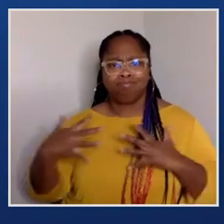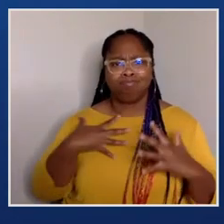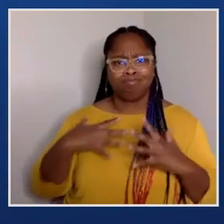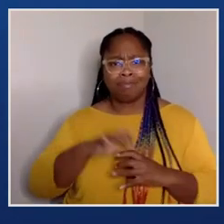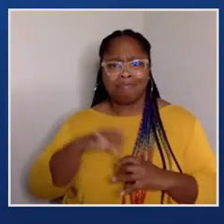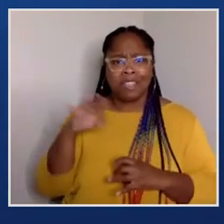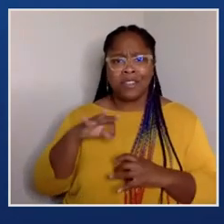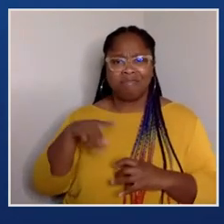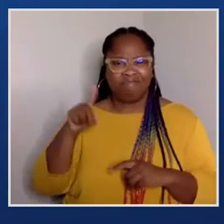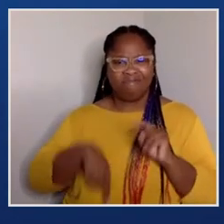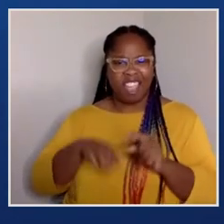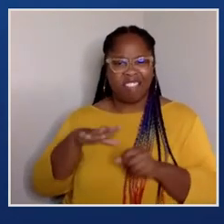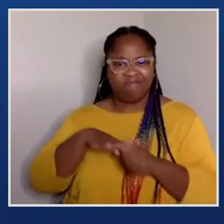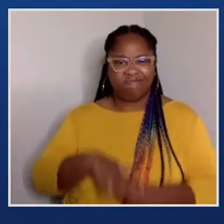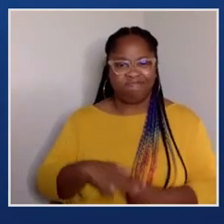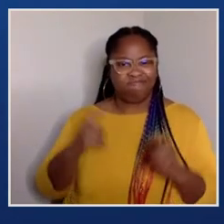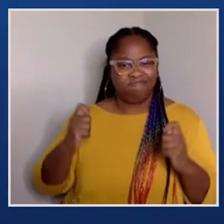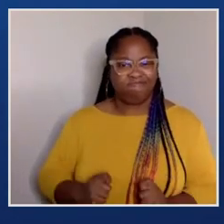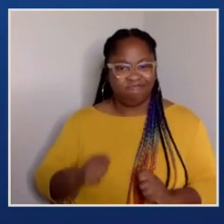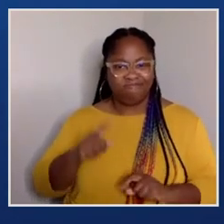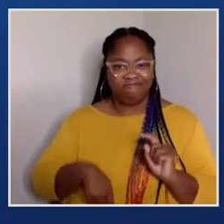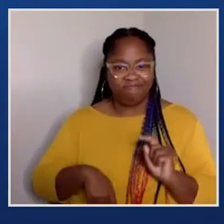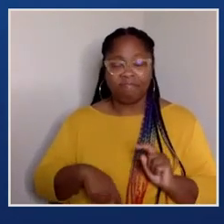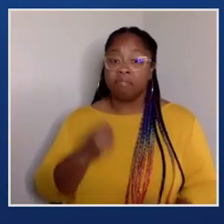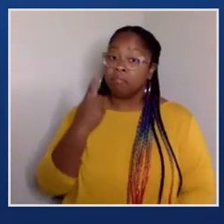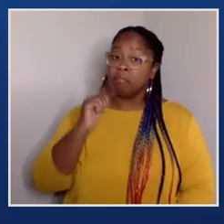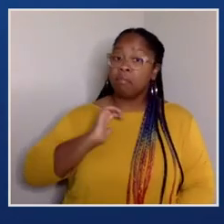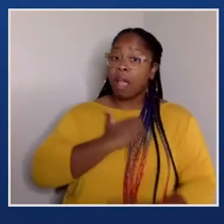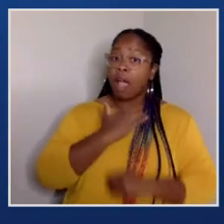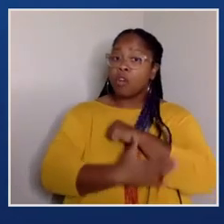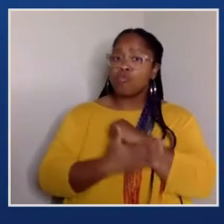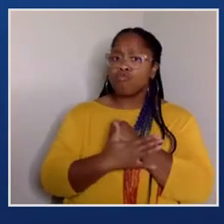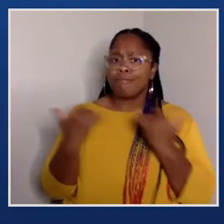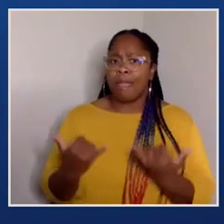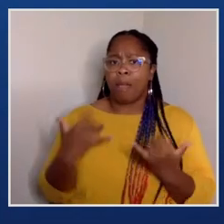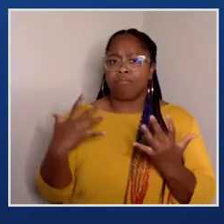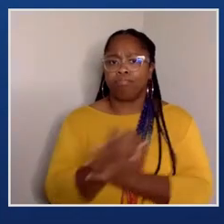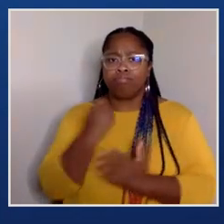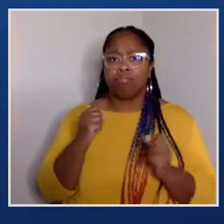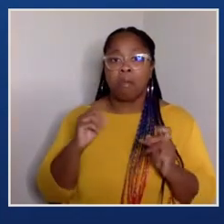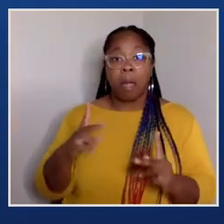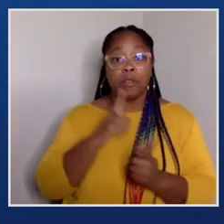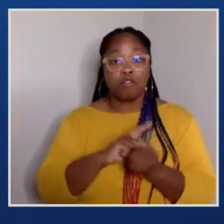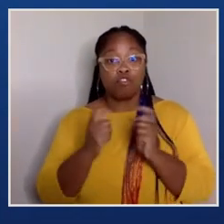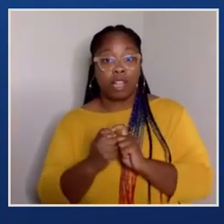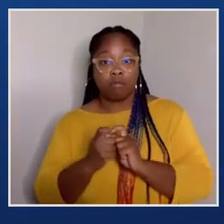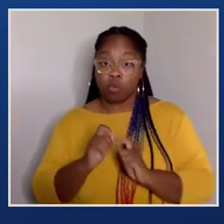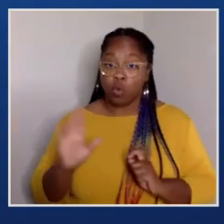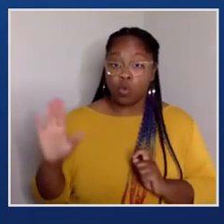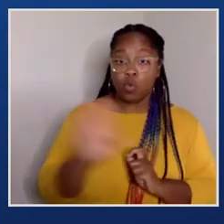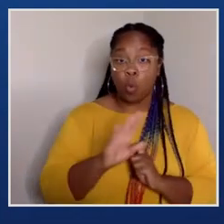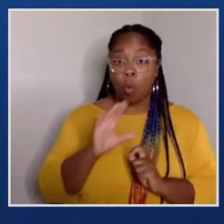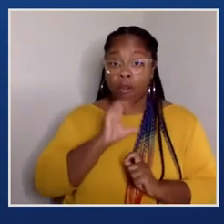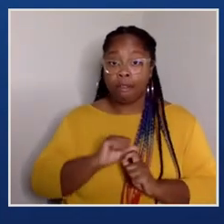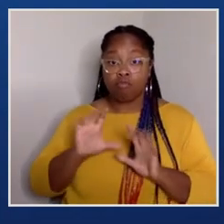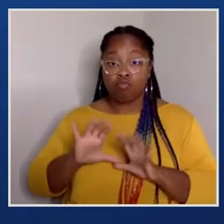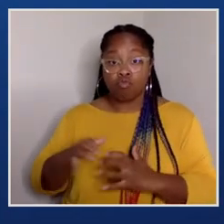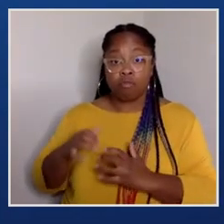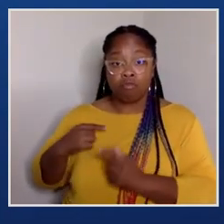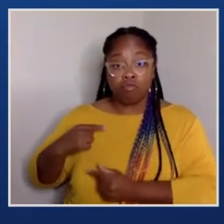now. Our country has an opportunity for change, and your generation has shown us that you're up